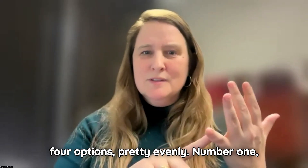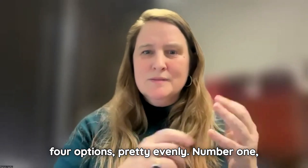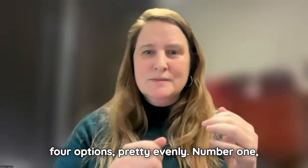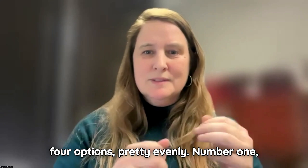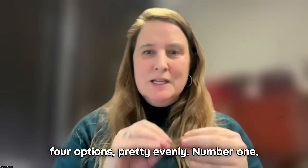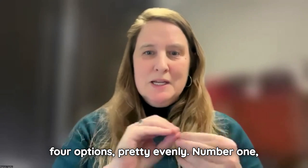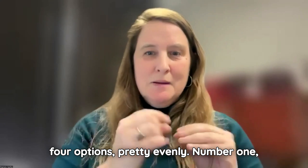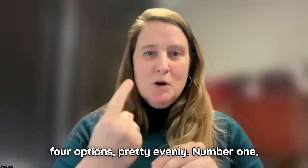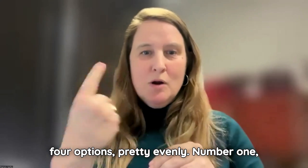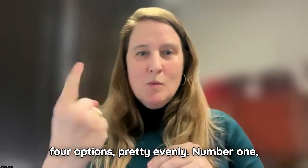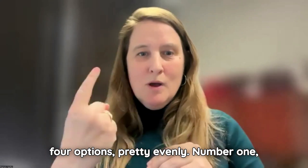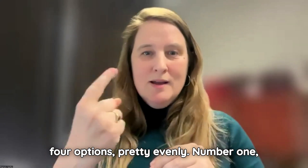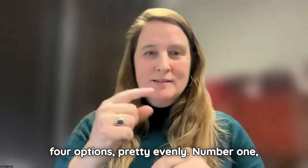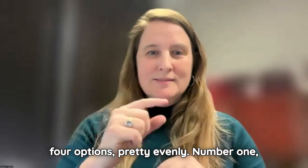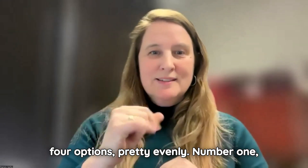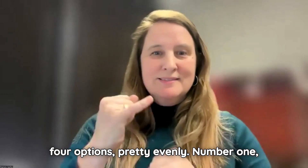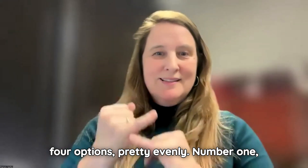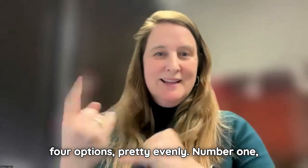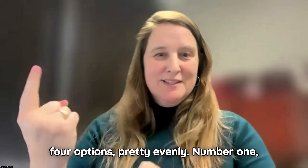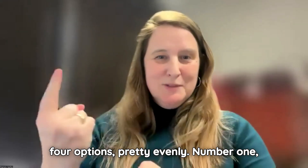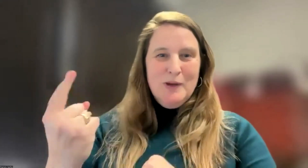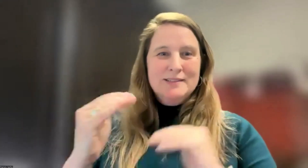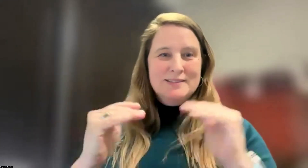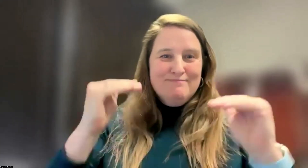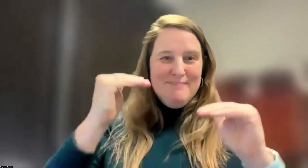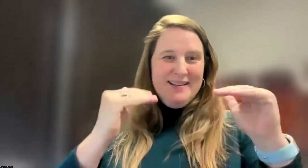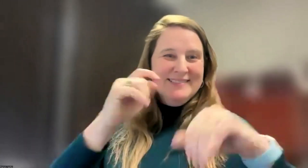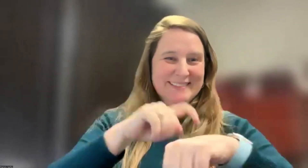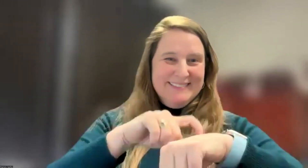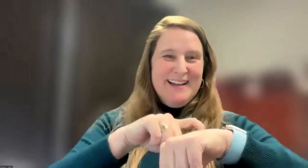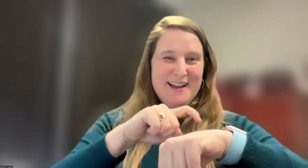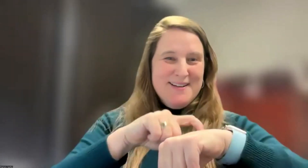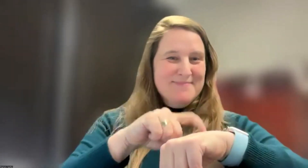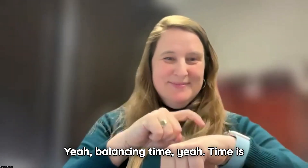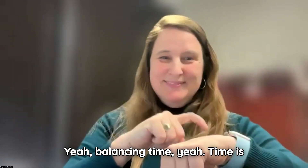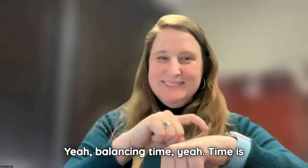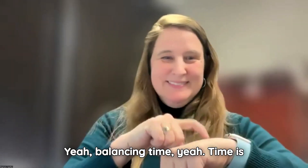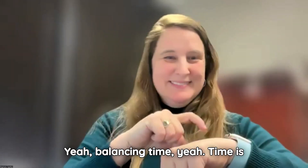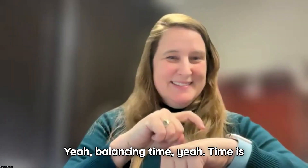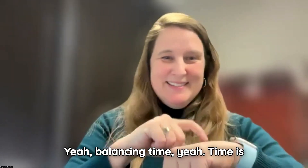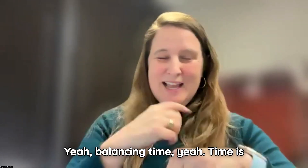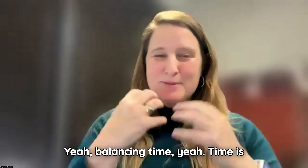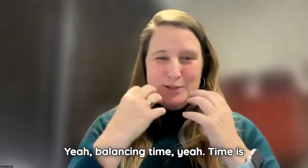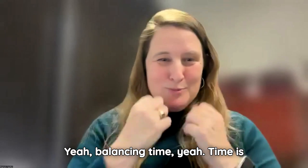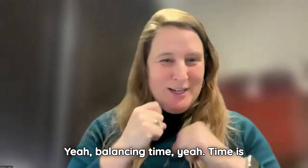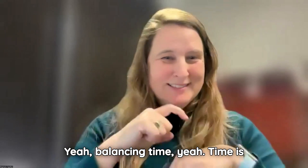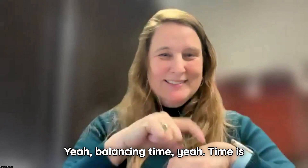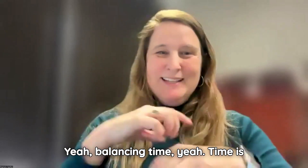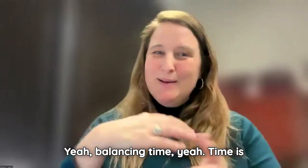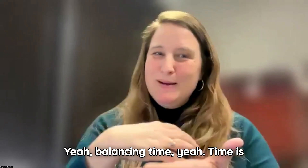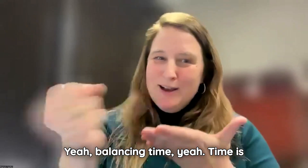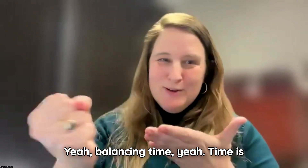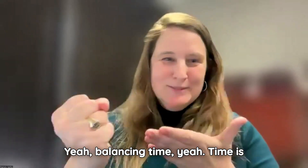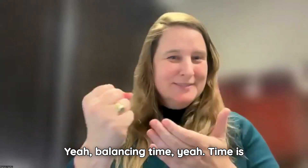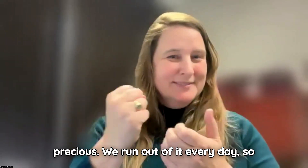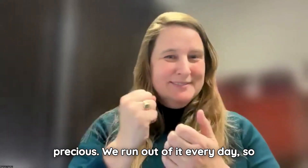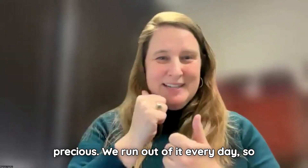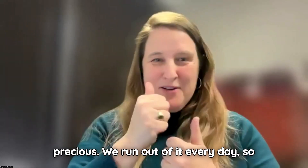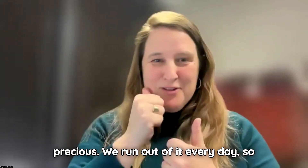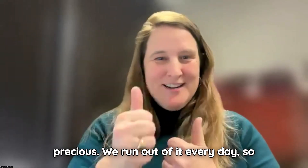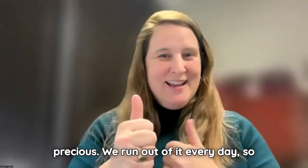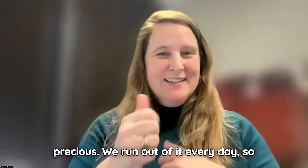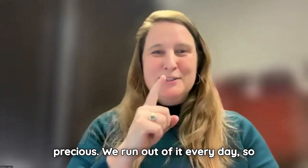those four options pretty evenly. Number one, yeah, balancing time. Yeah, time